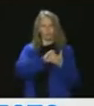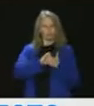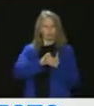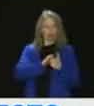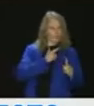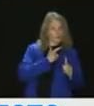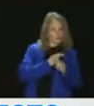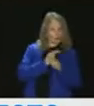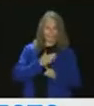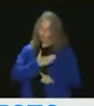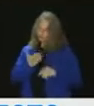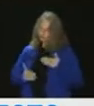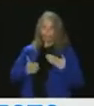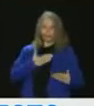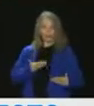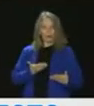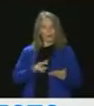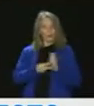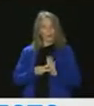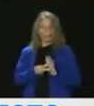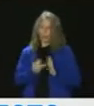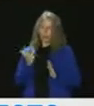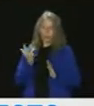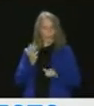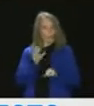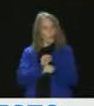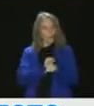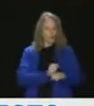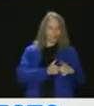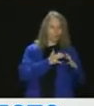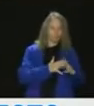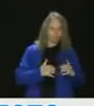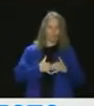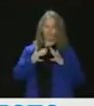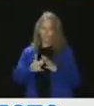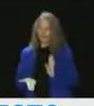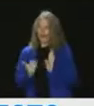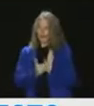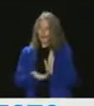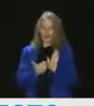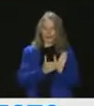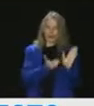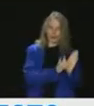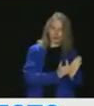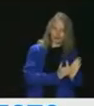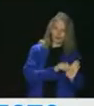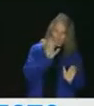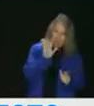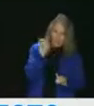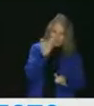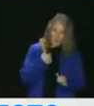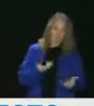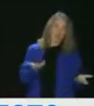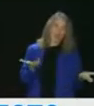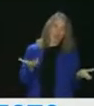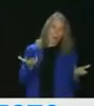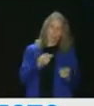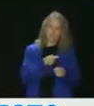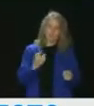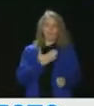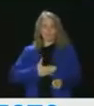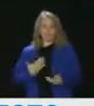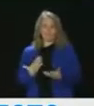we got back more than 1 million jobs. We asked people to get vaccinated specifically because